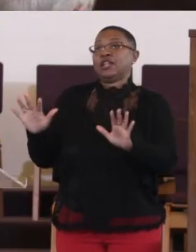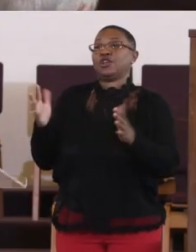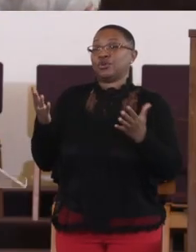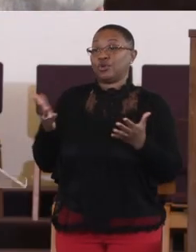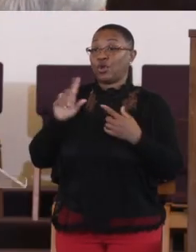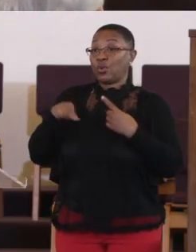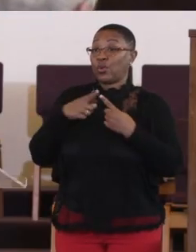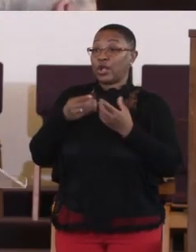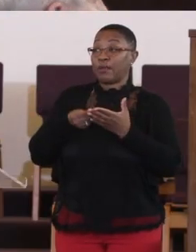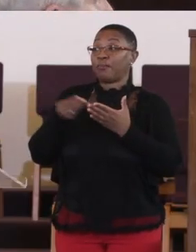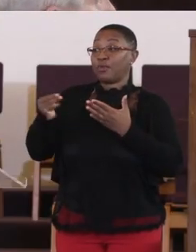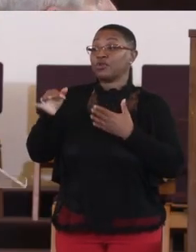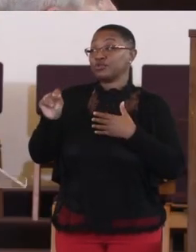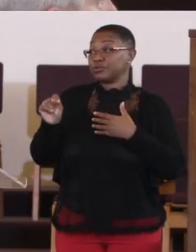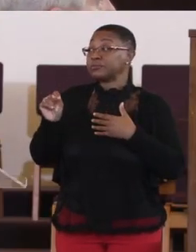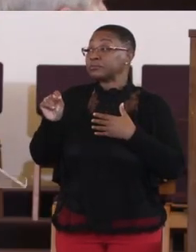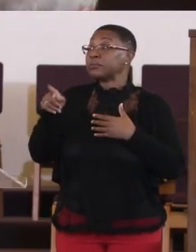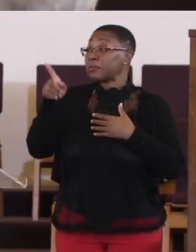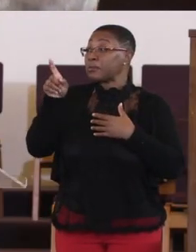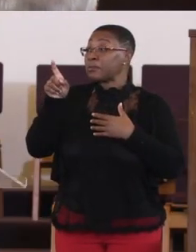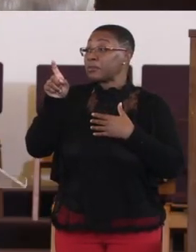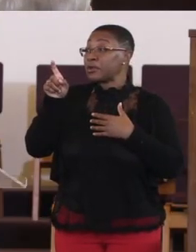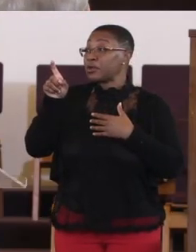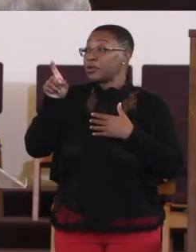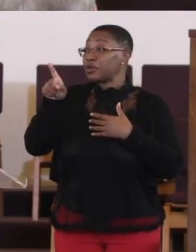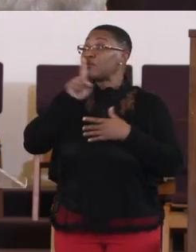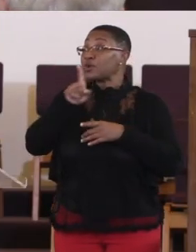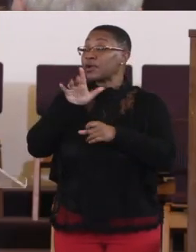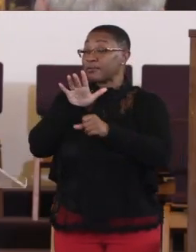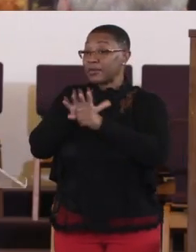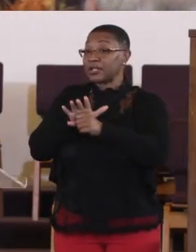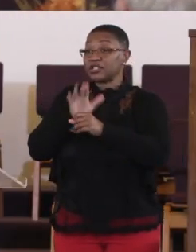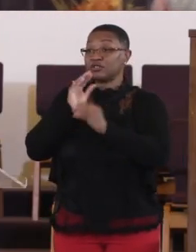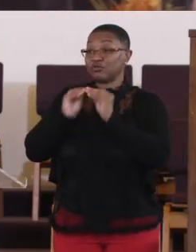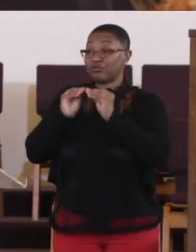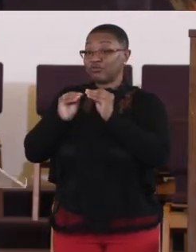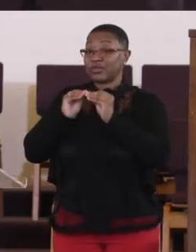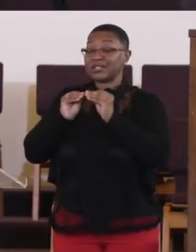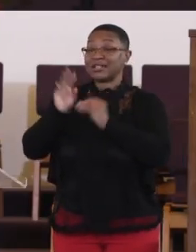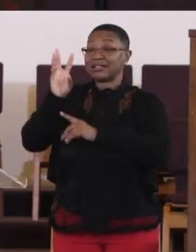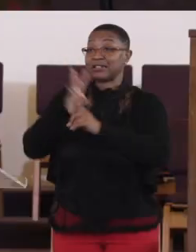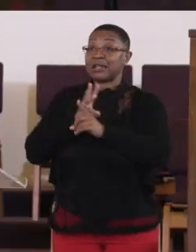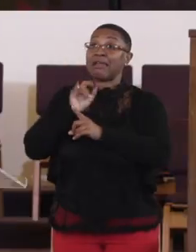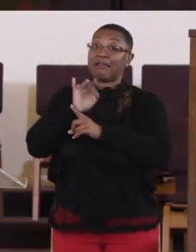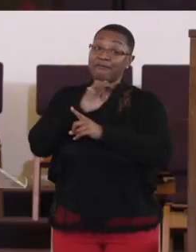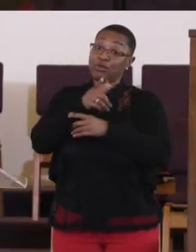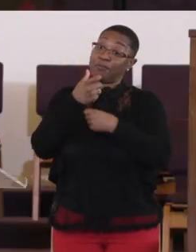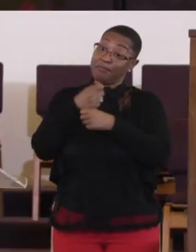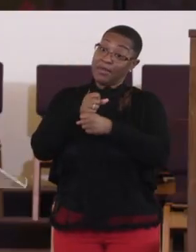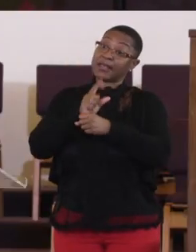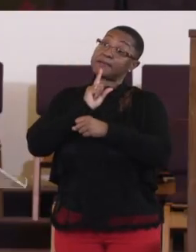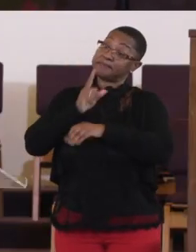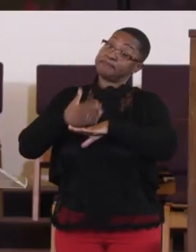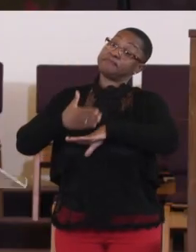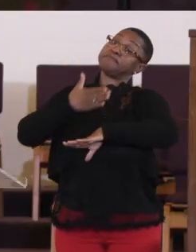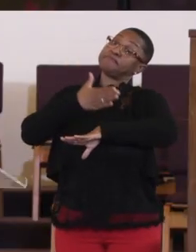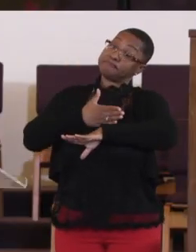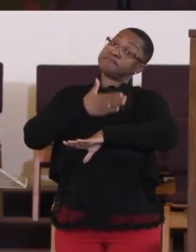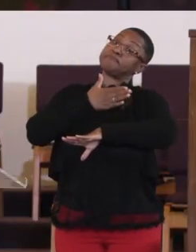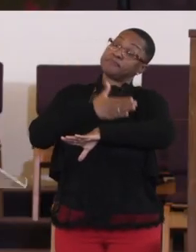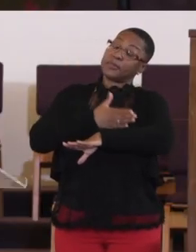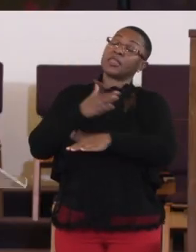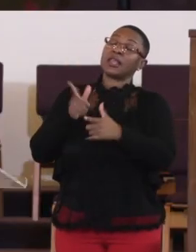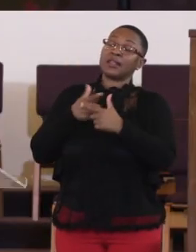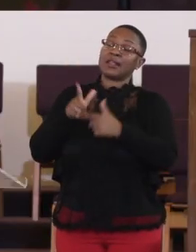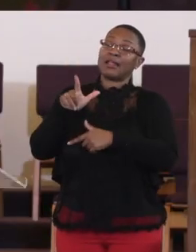when you purchase it, you commit to fix it up in 6 months. As long as you're making progress, the land bank will continue to